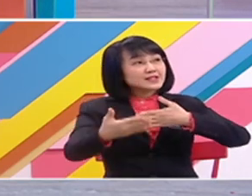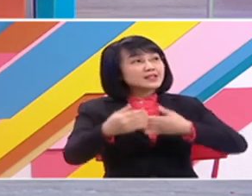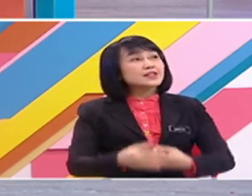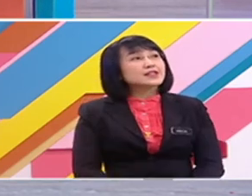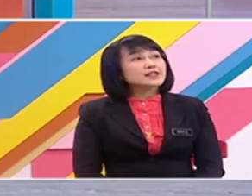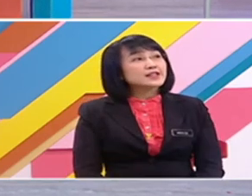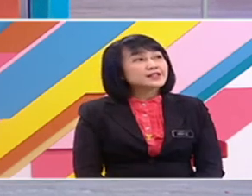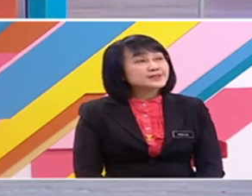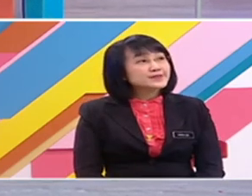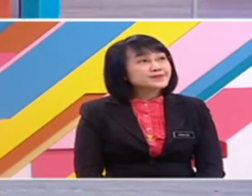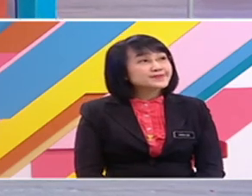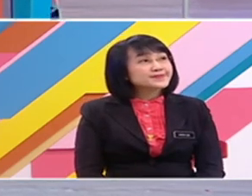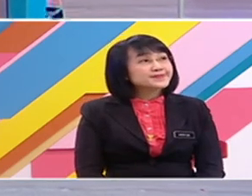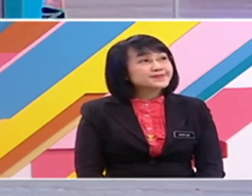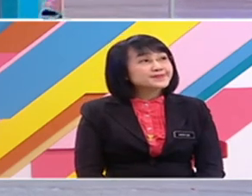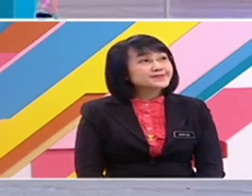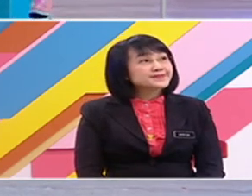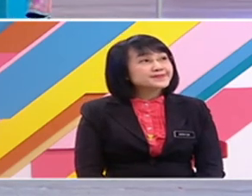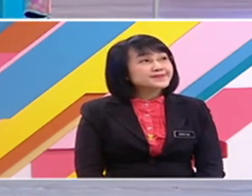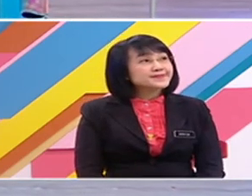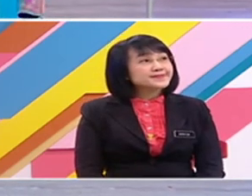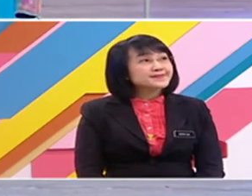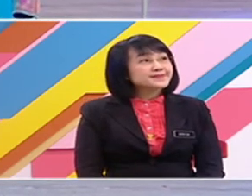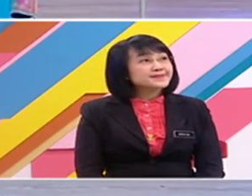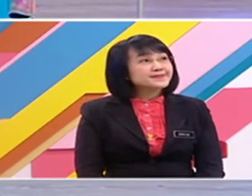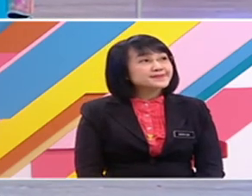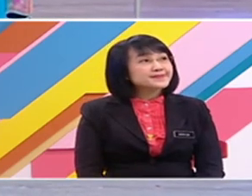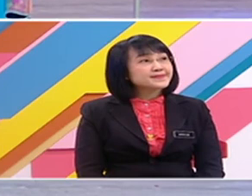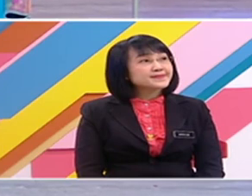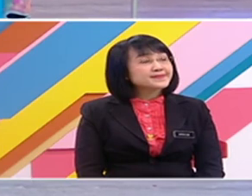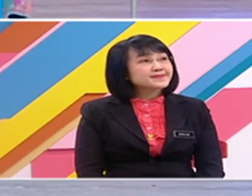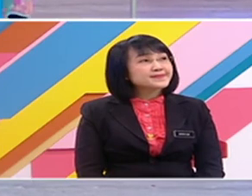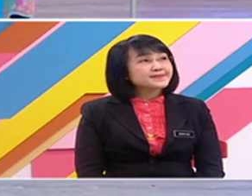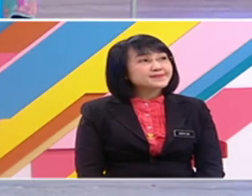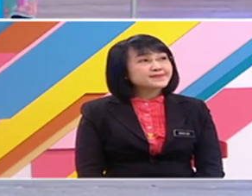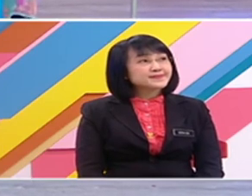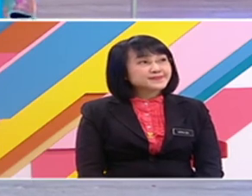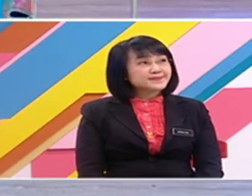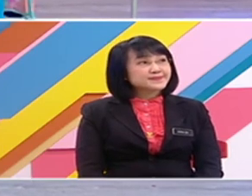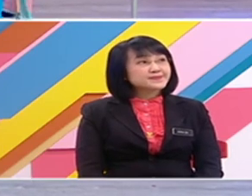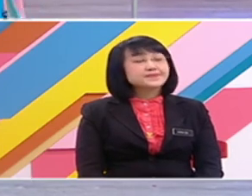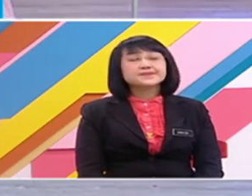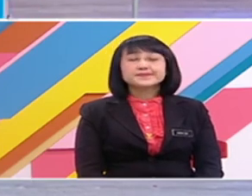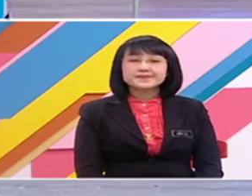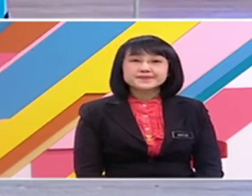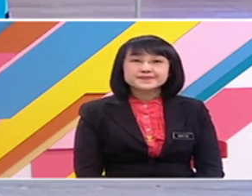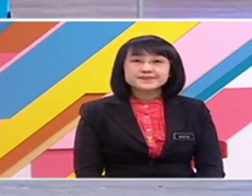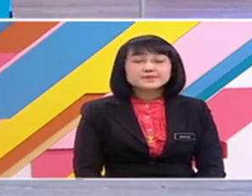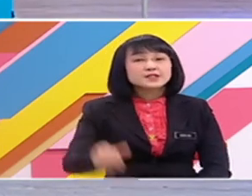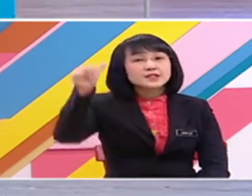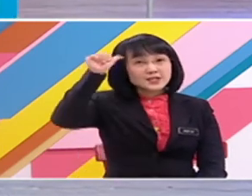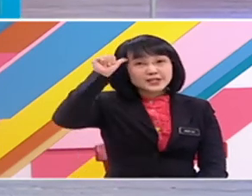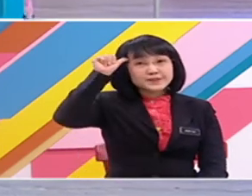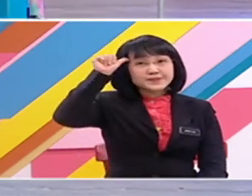the pictures? Yes. Okay. All right, I'll take maybe this one. Ah, maybe this teacher one. Can pass me. Yes, okay.